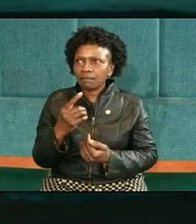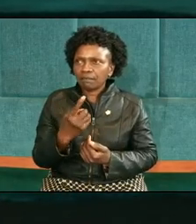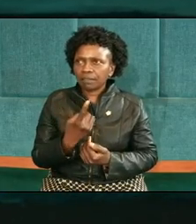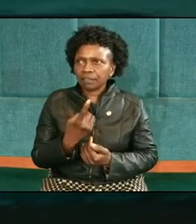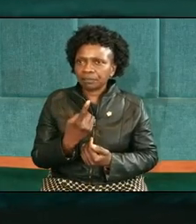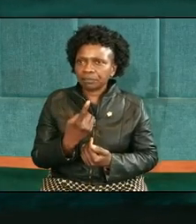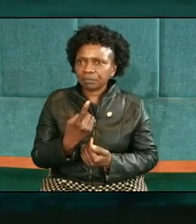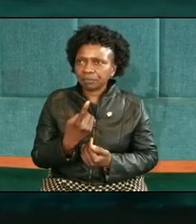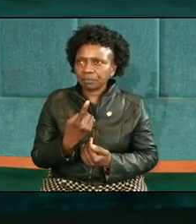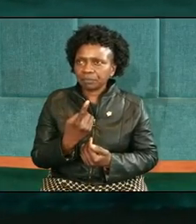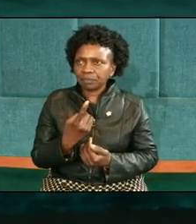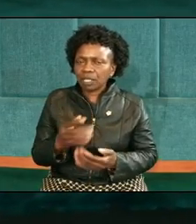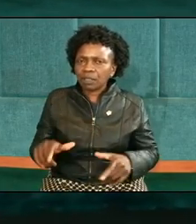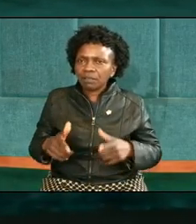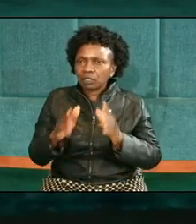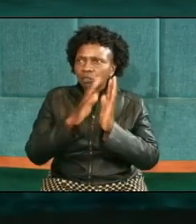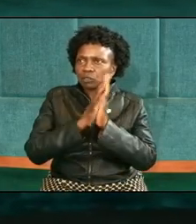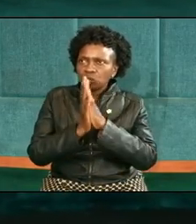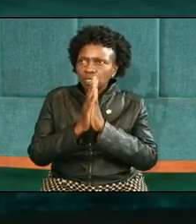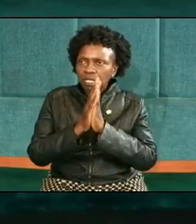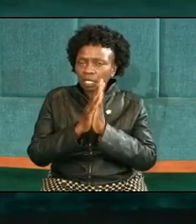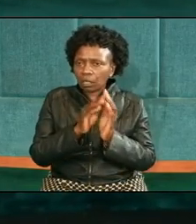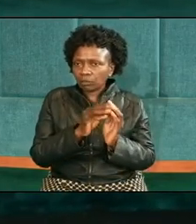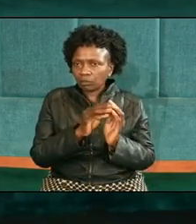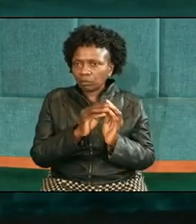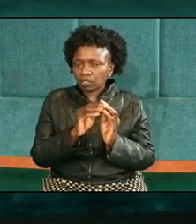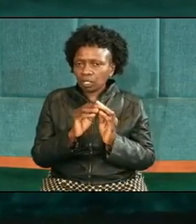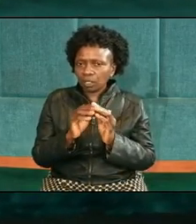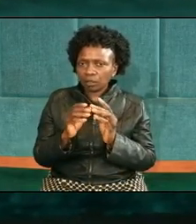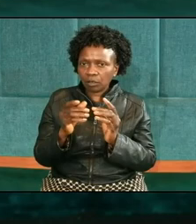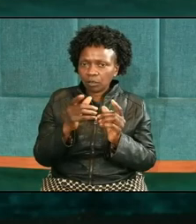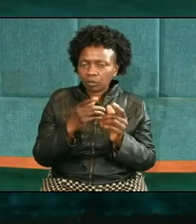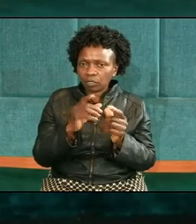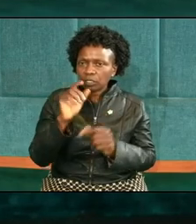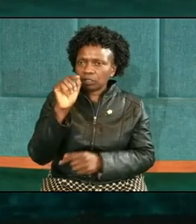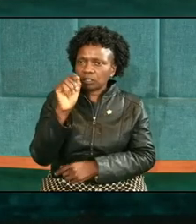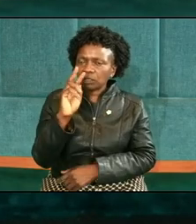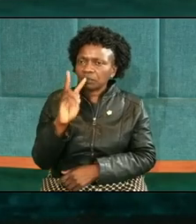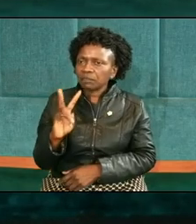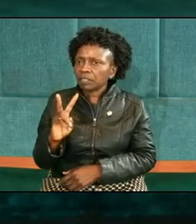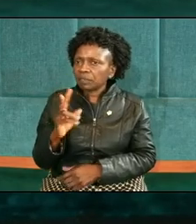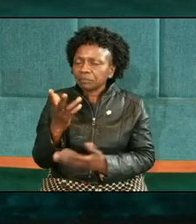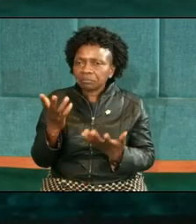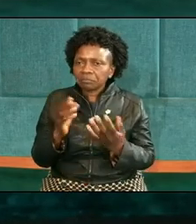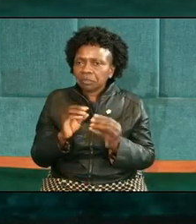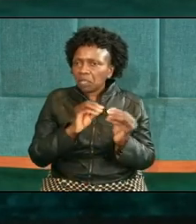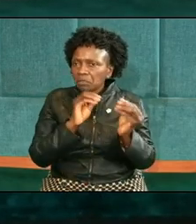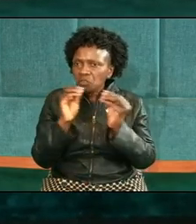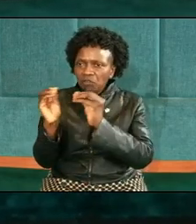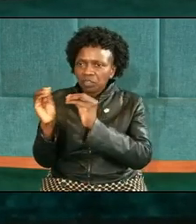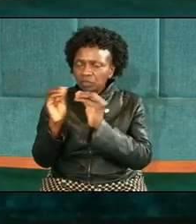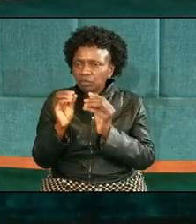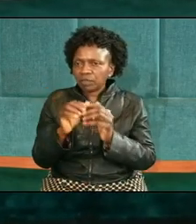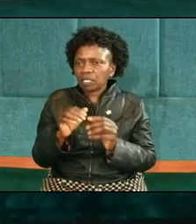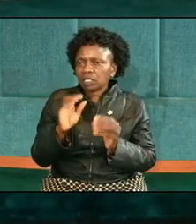Fascinating story. In fact, there are some movies that are made of the story of Jonah.